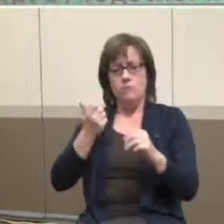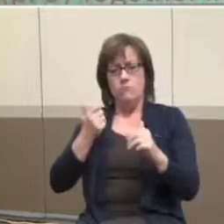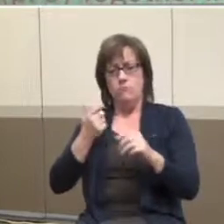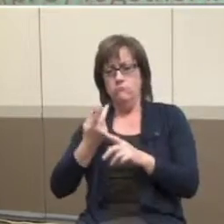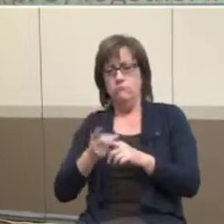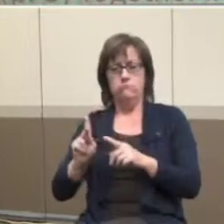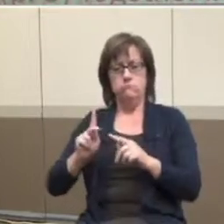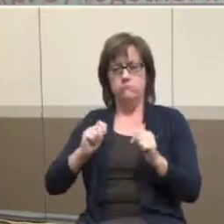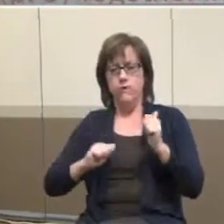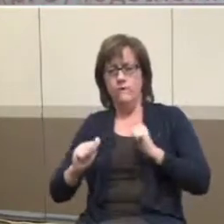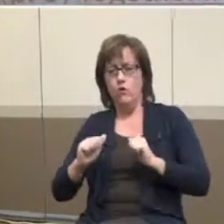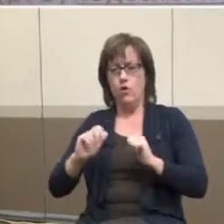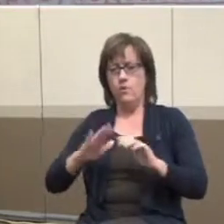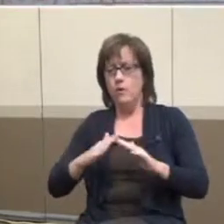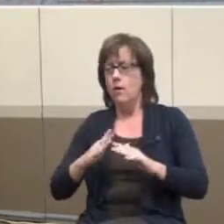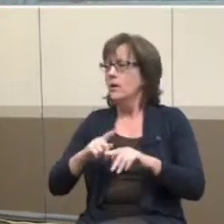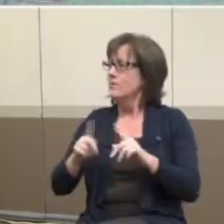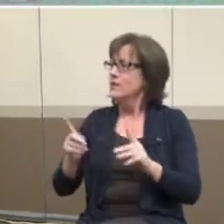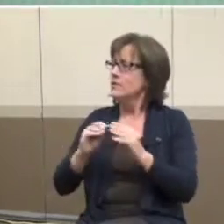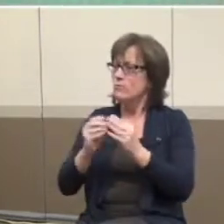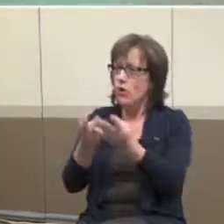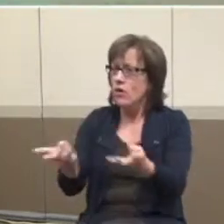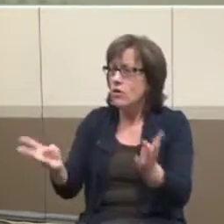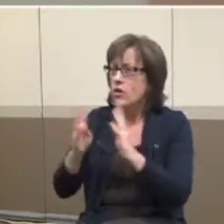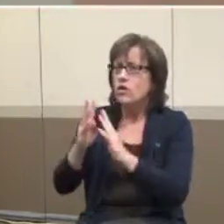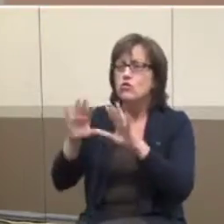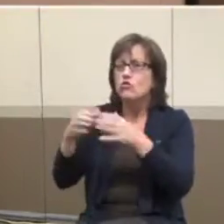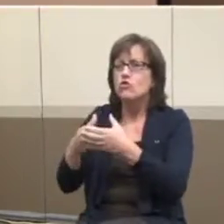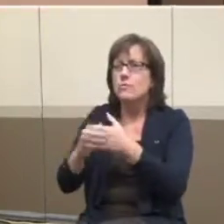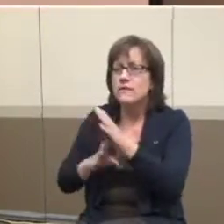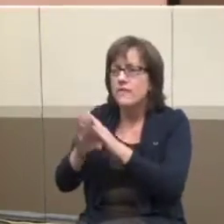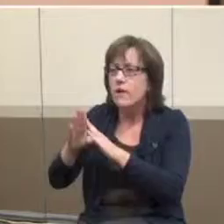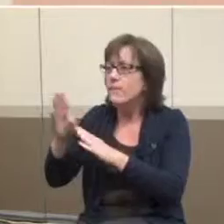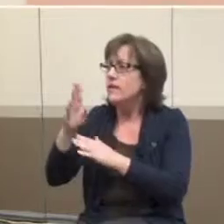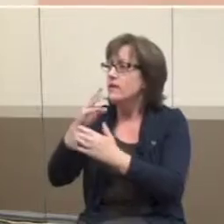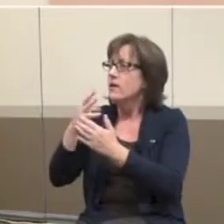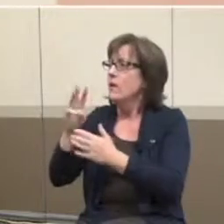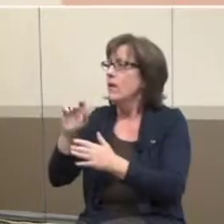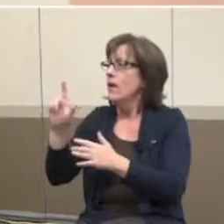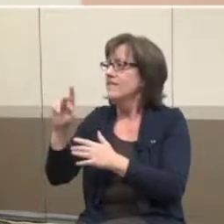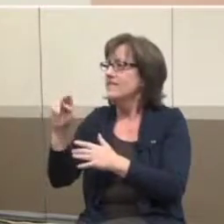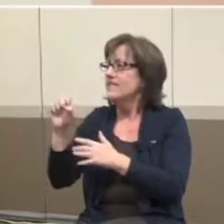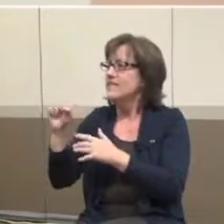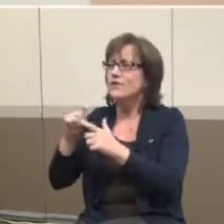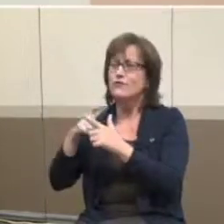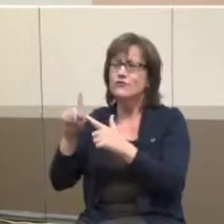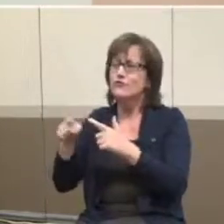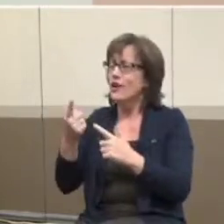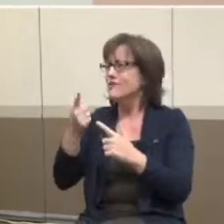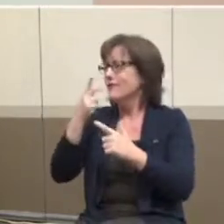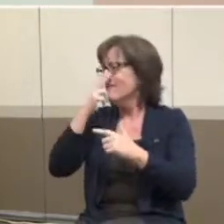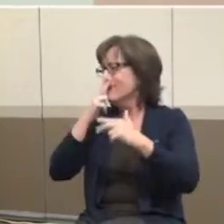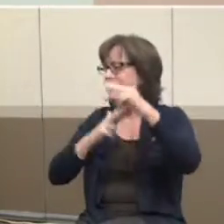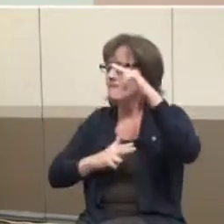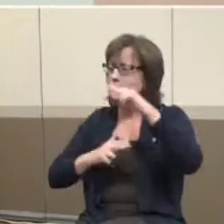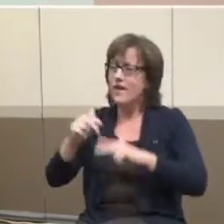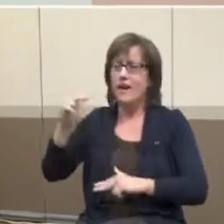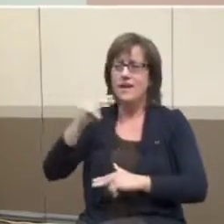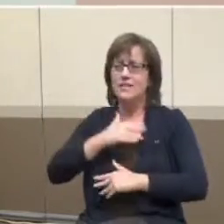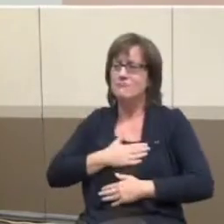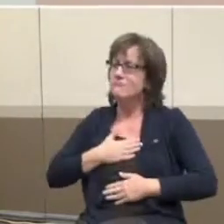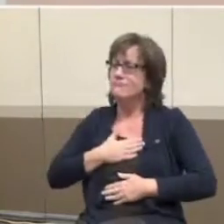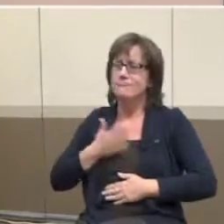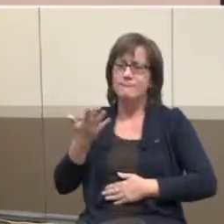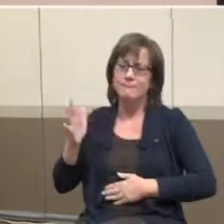but rather on personal or group development and wellness, or just plain fun.